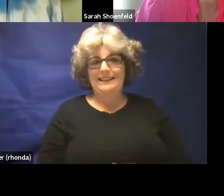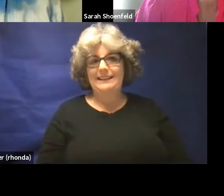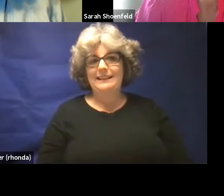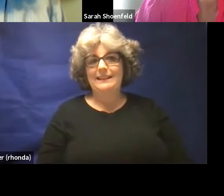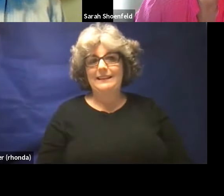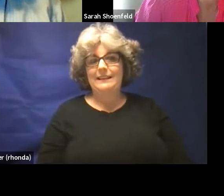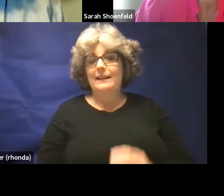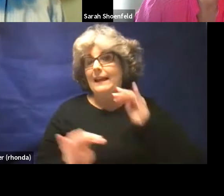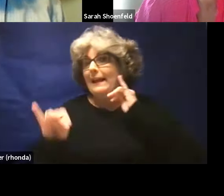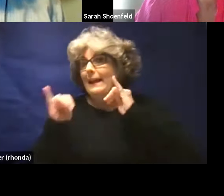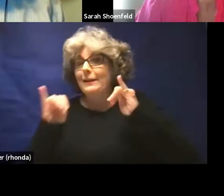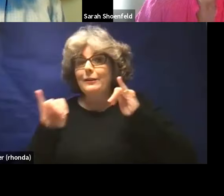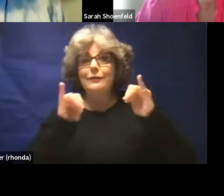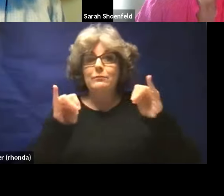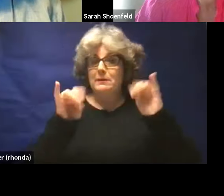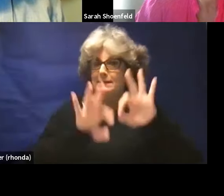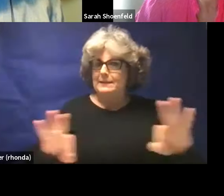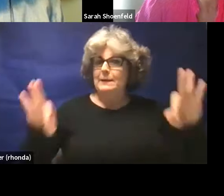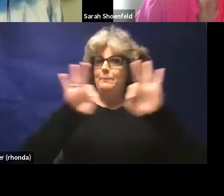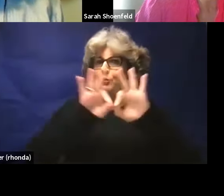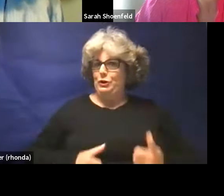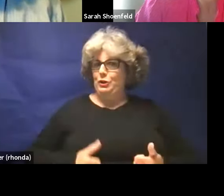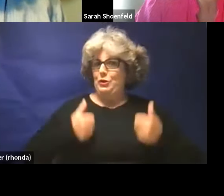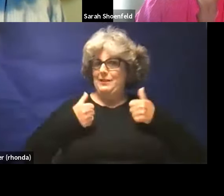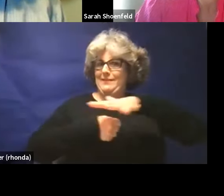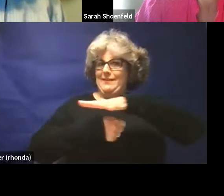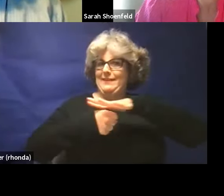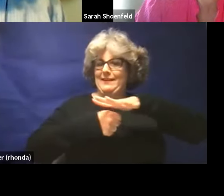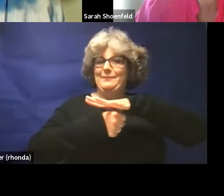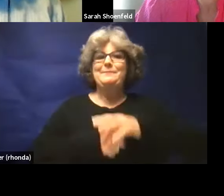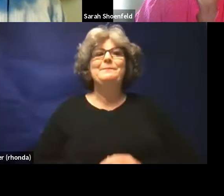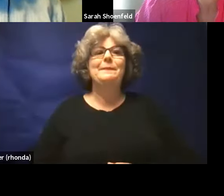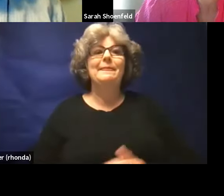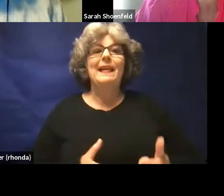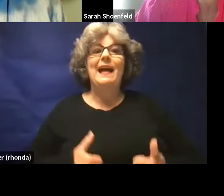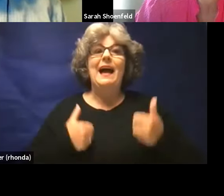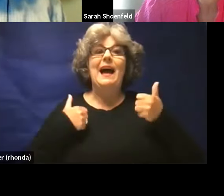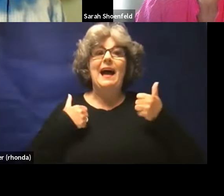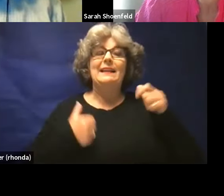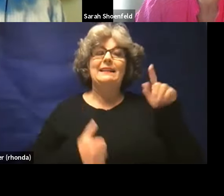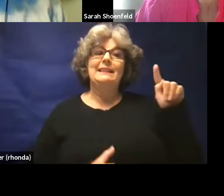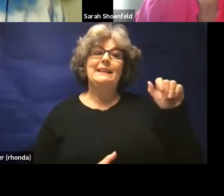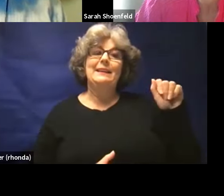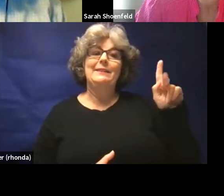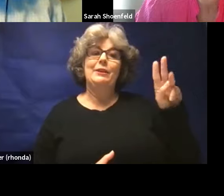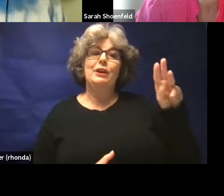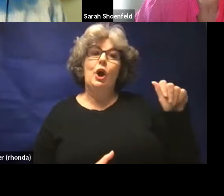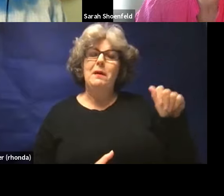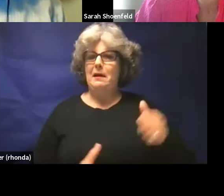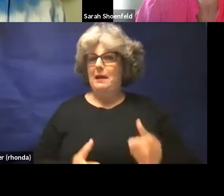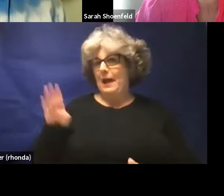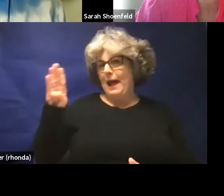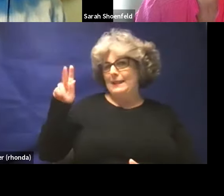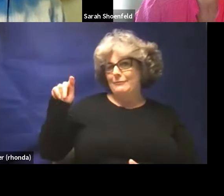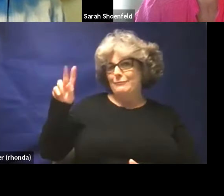probably from interviewing people, it's really important to the people who live there. I know. I know. It's like I live in Tacoma. When people say I live in Brightwood, I get upset. I